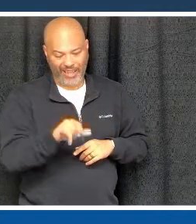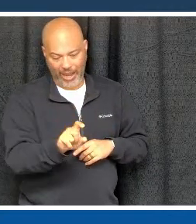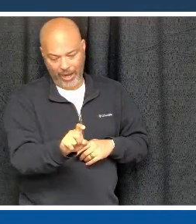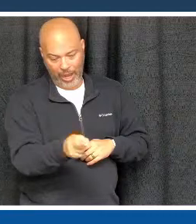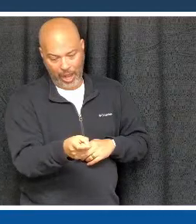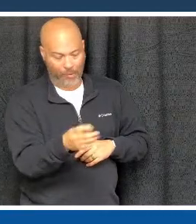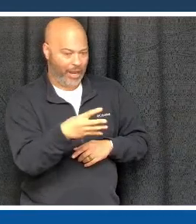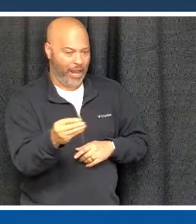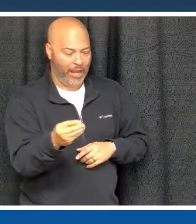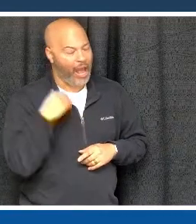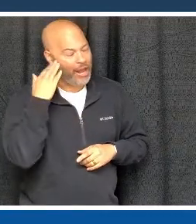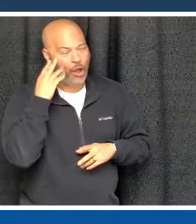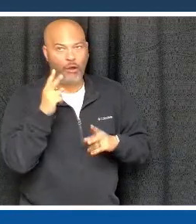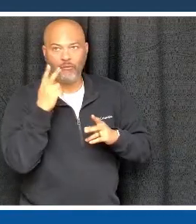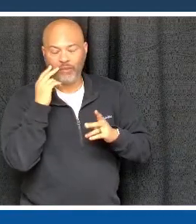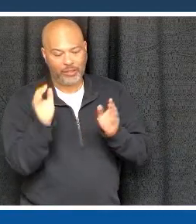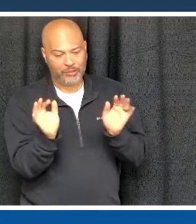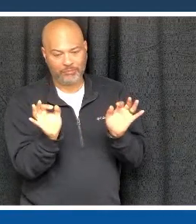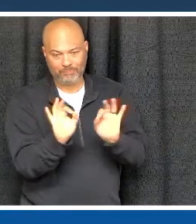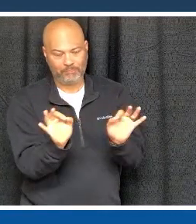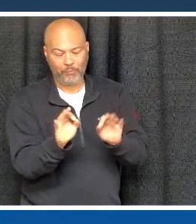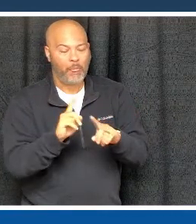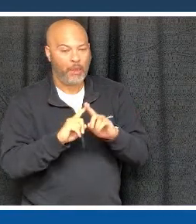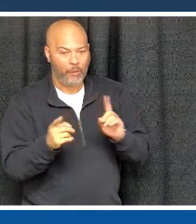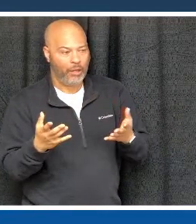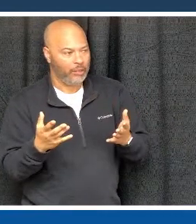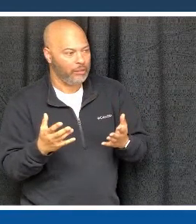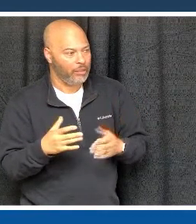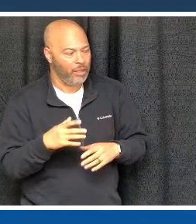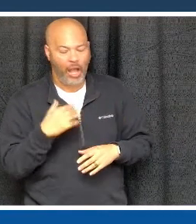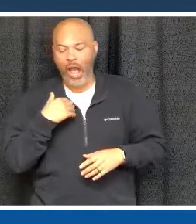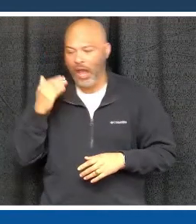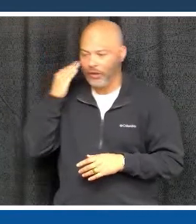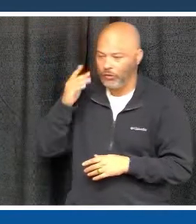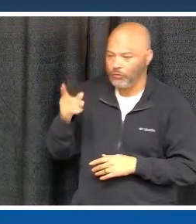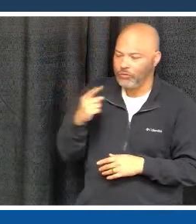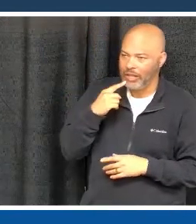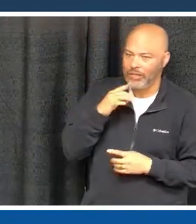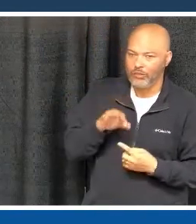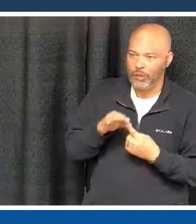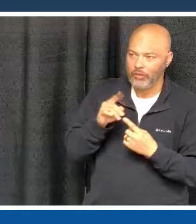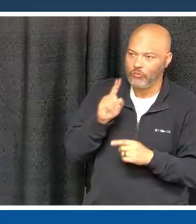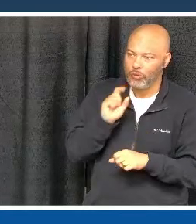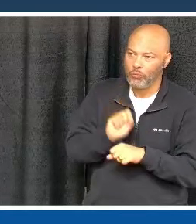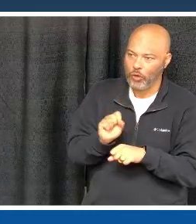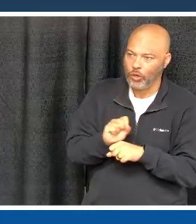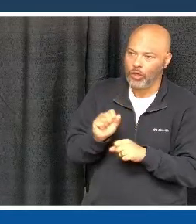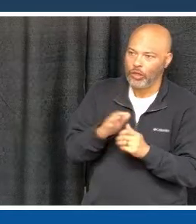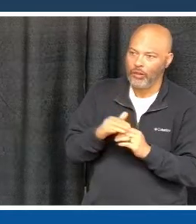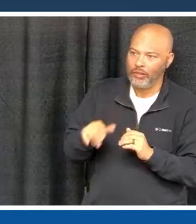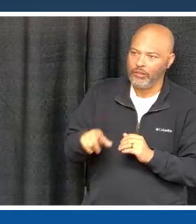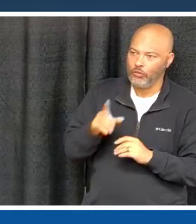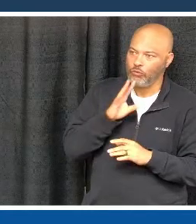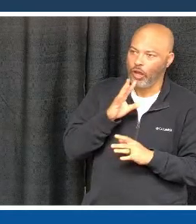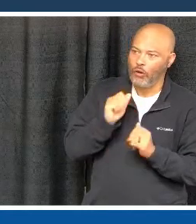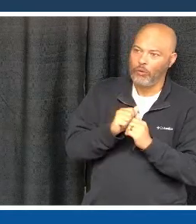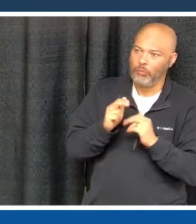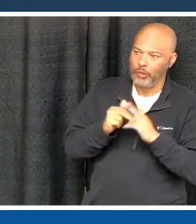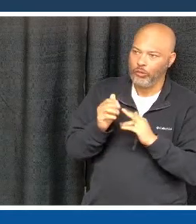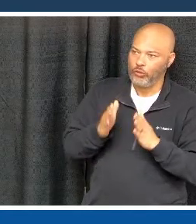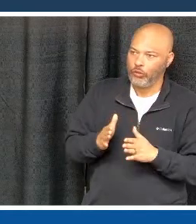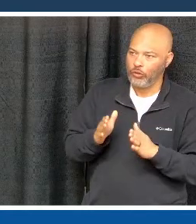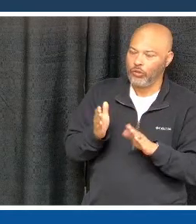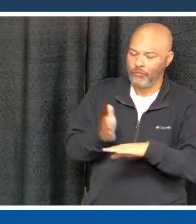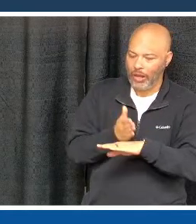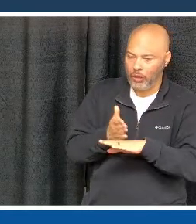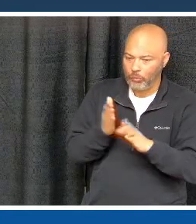that end. I know that seems kind of marginal, but. Okay, and I know you said that you've, especially in working on this, you've talked with builders, developers